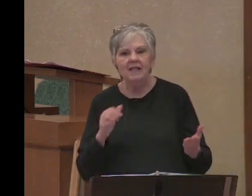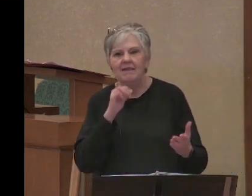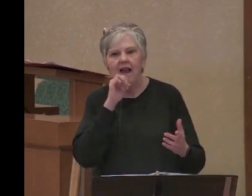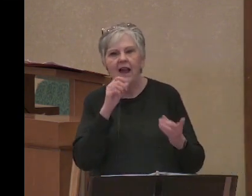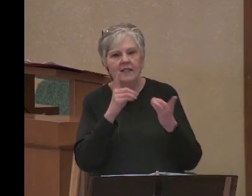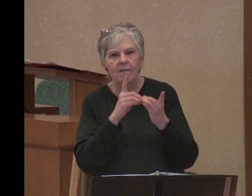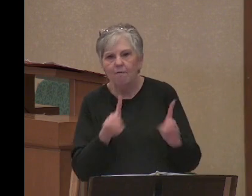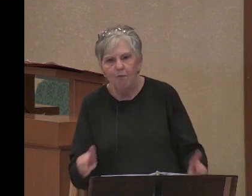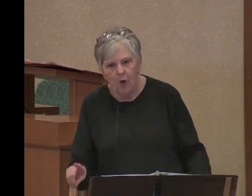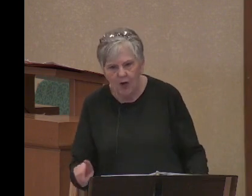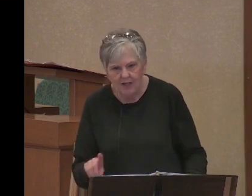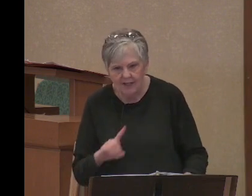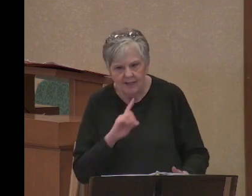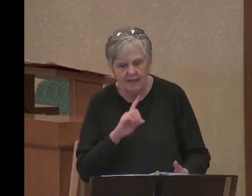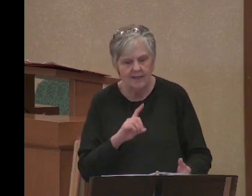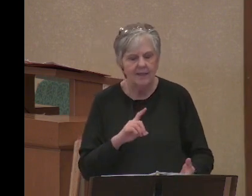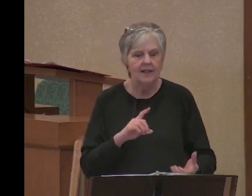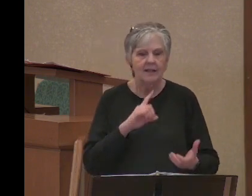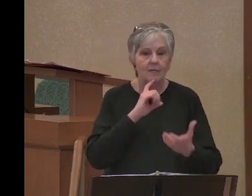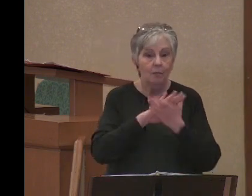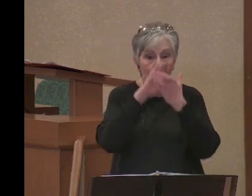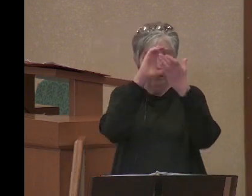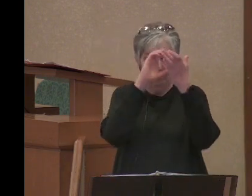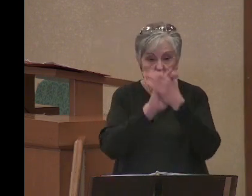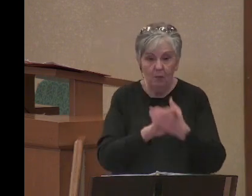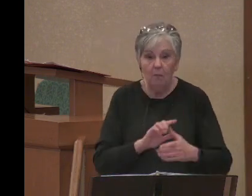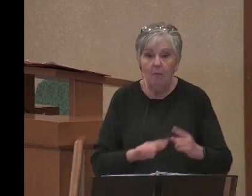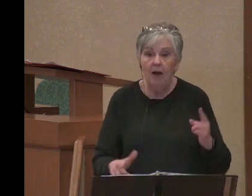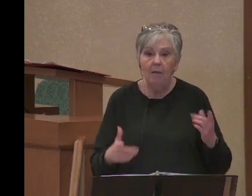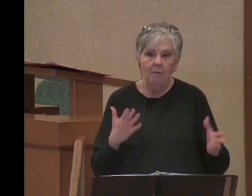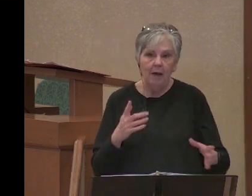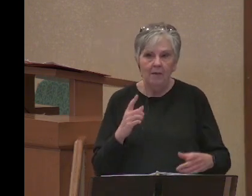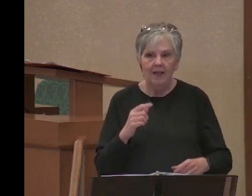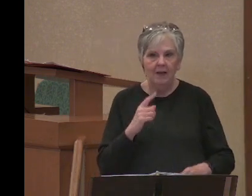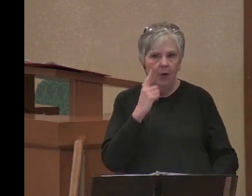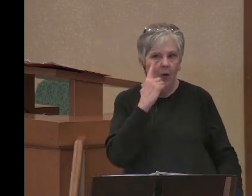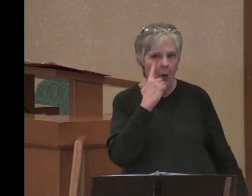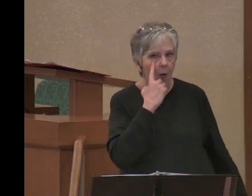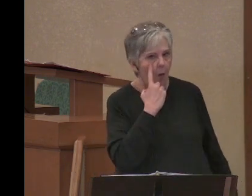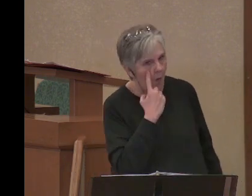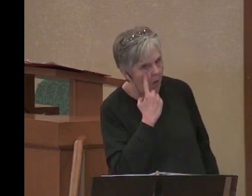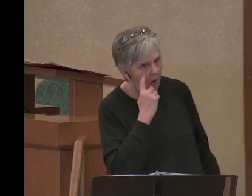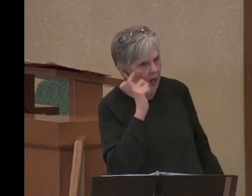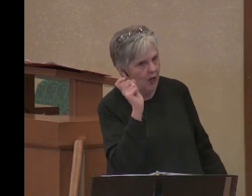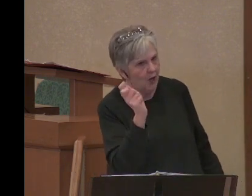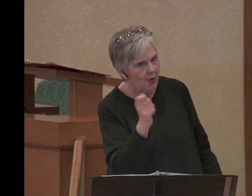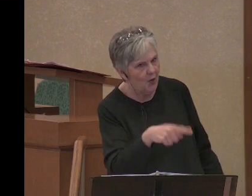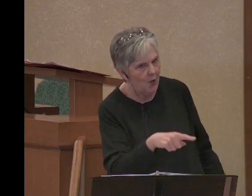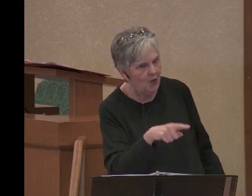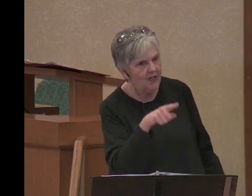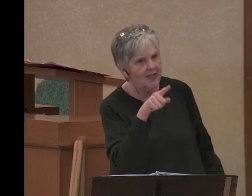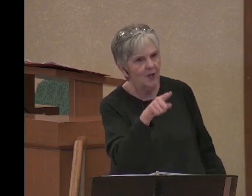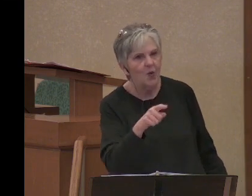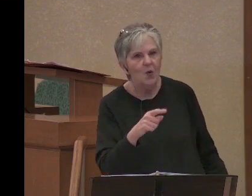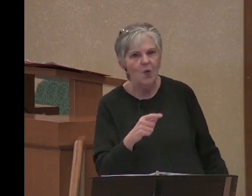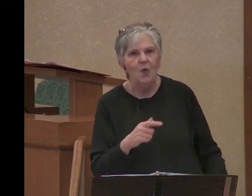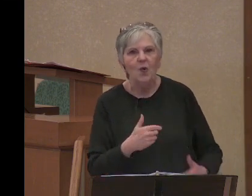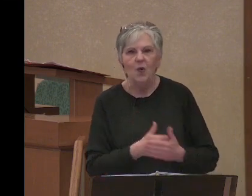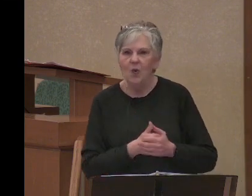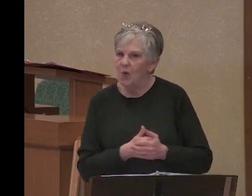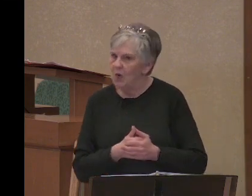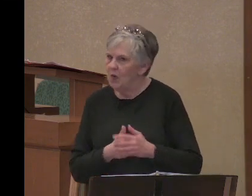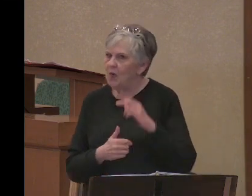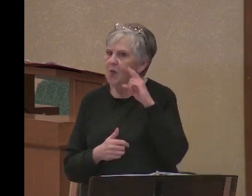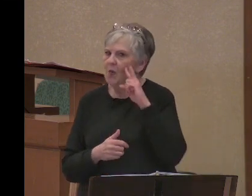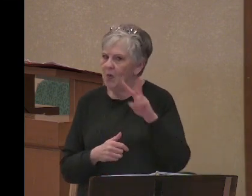divorced someone, but perhaps you have had a wandering eye that has noticed that someone is pretty easy